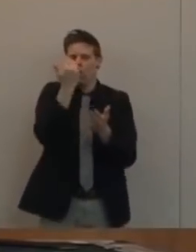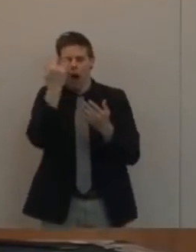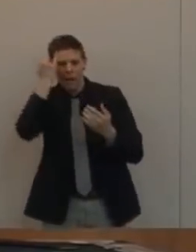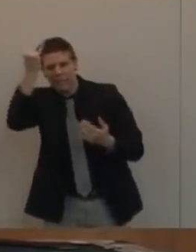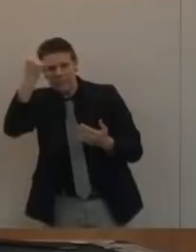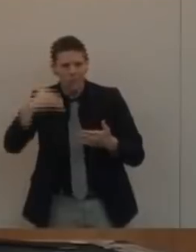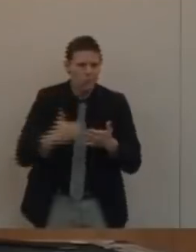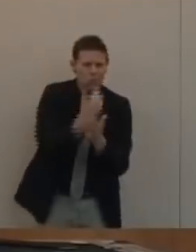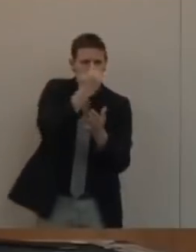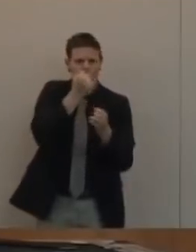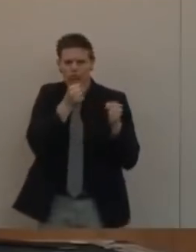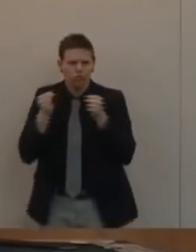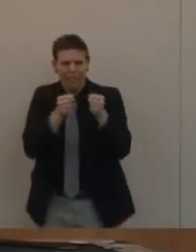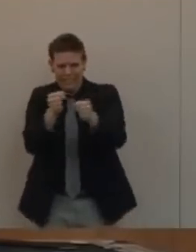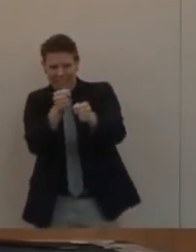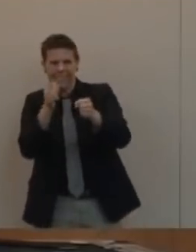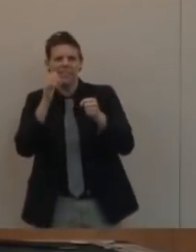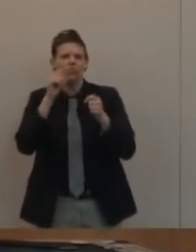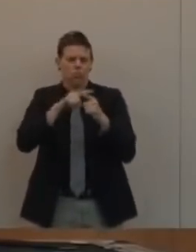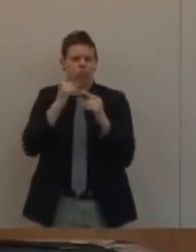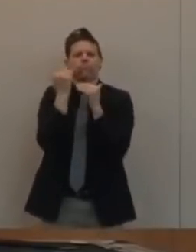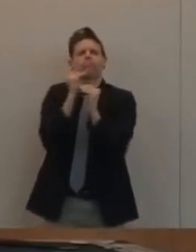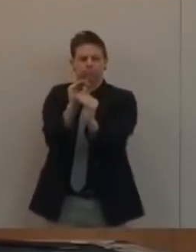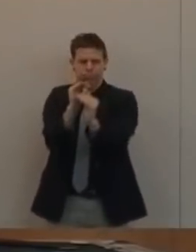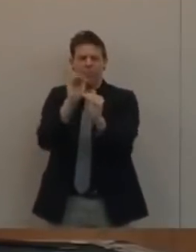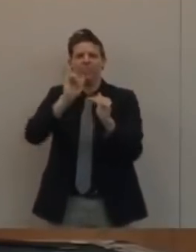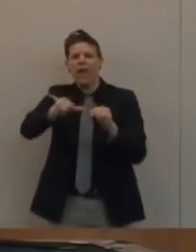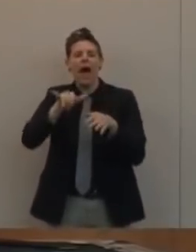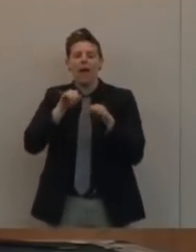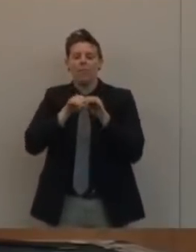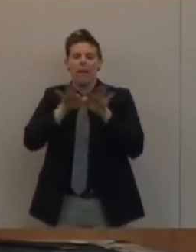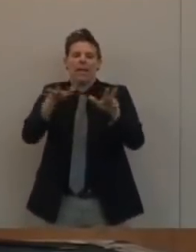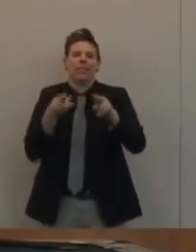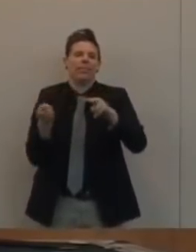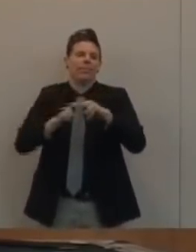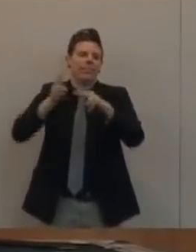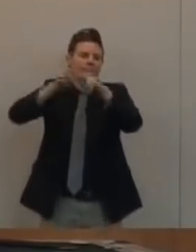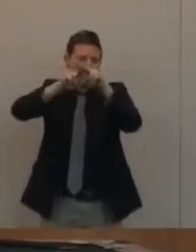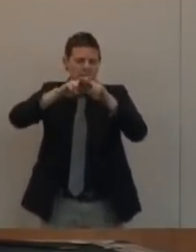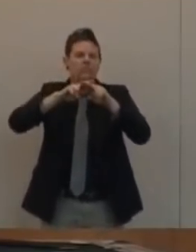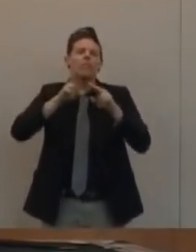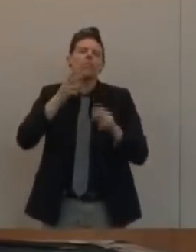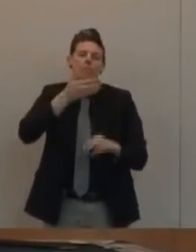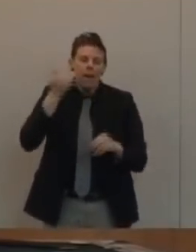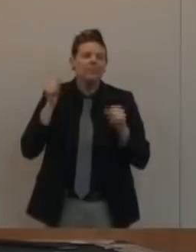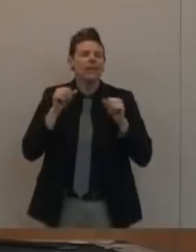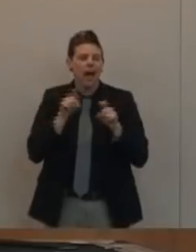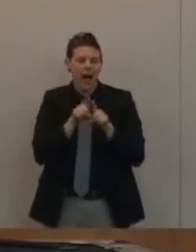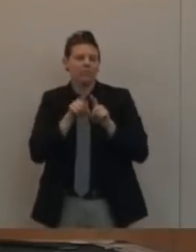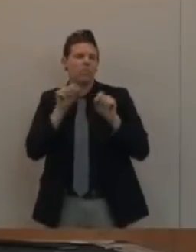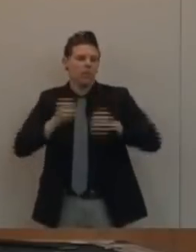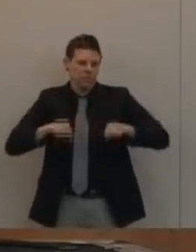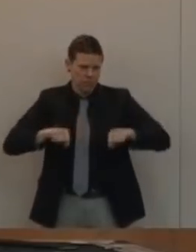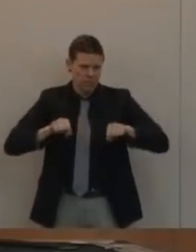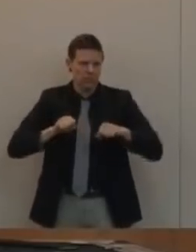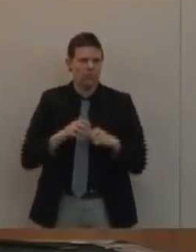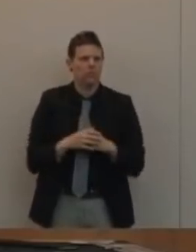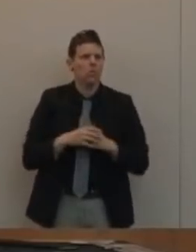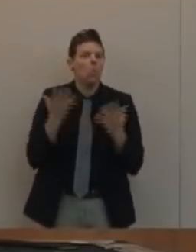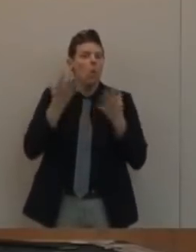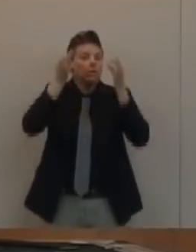minimize that to the greatest possible degree, and I'm looking forward to that decision by the Supreme